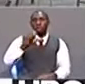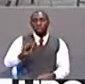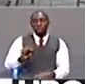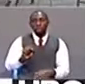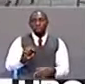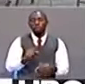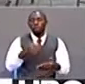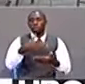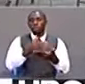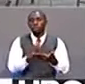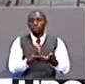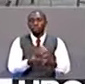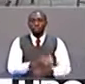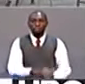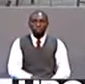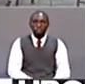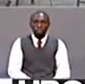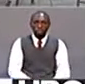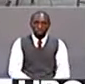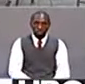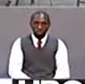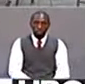Honourable Dr. Kitutu.